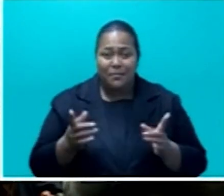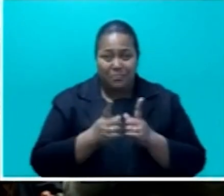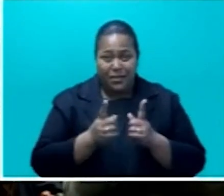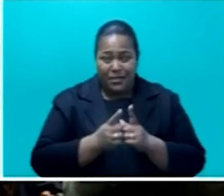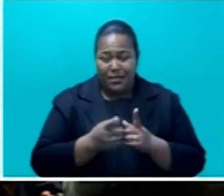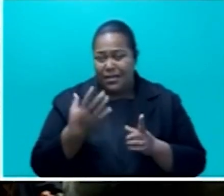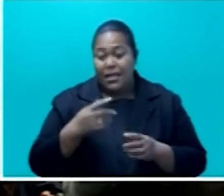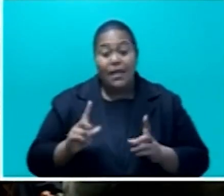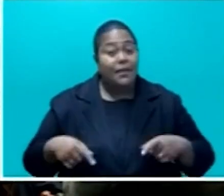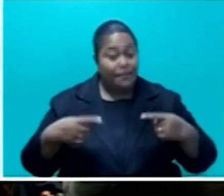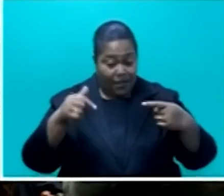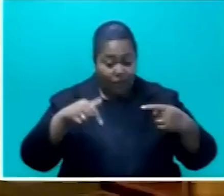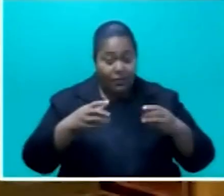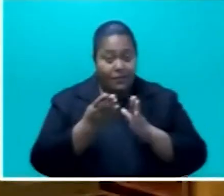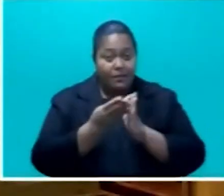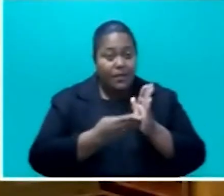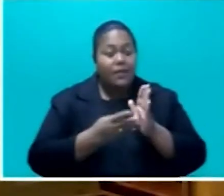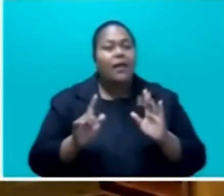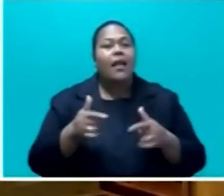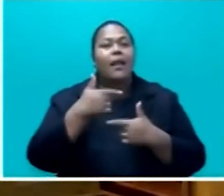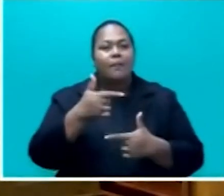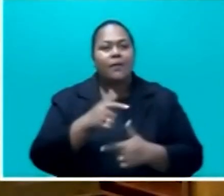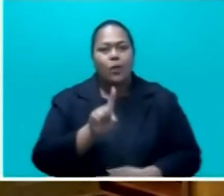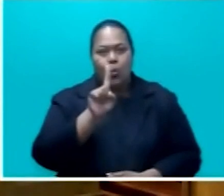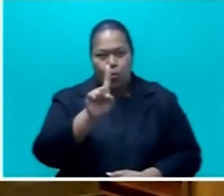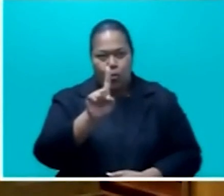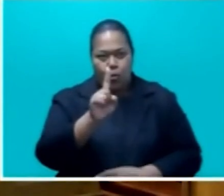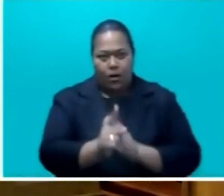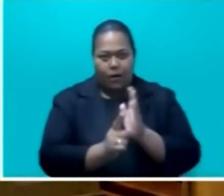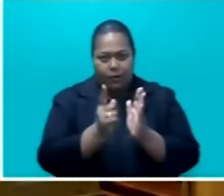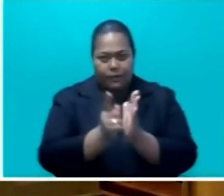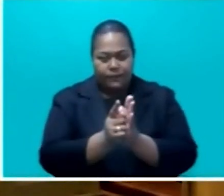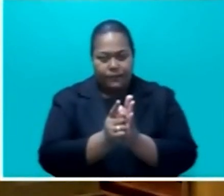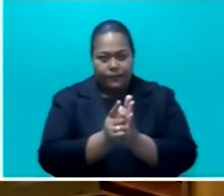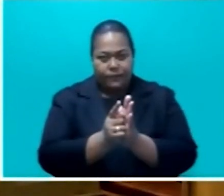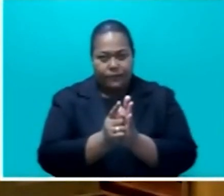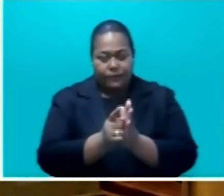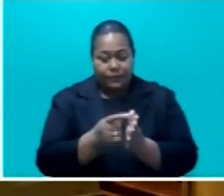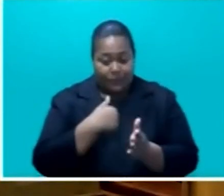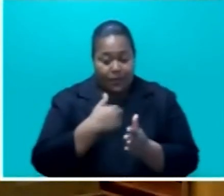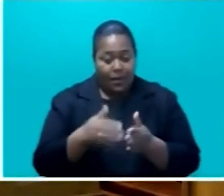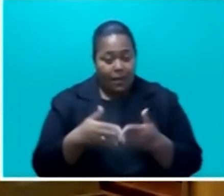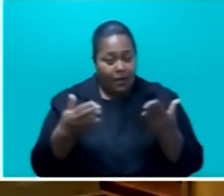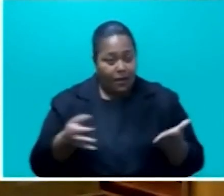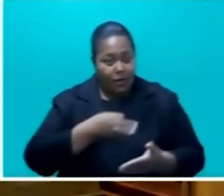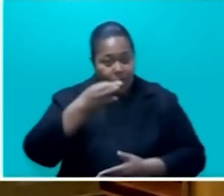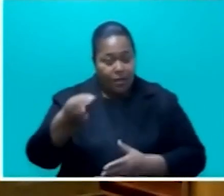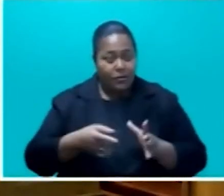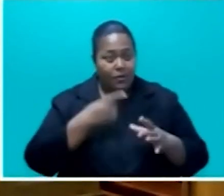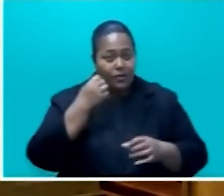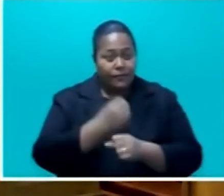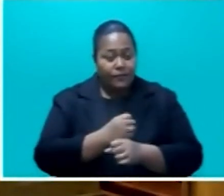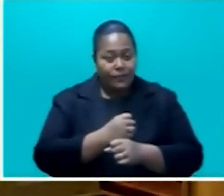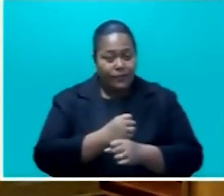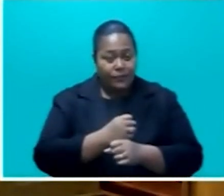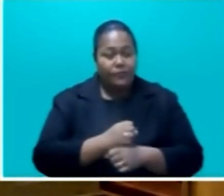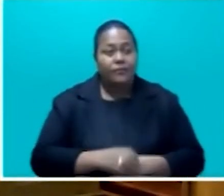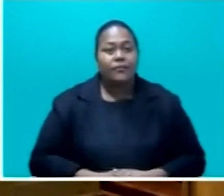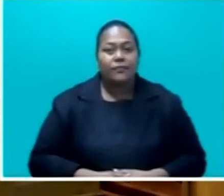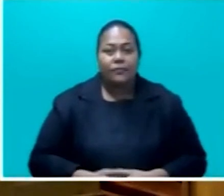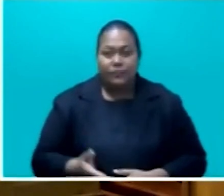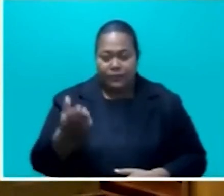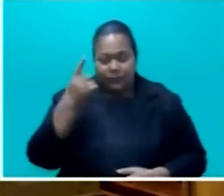limited 1 hour. And I now call upon the Honourable Attorney General to speak on his motion.